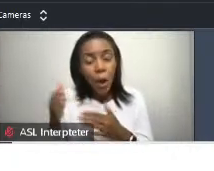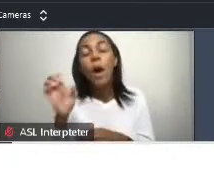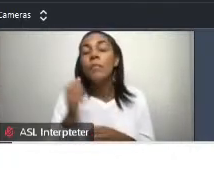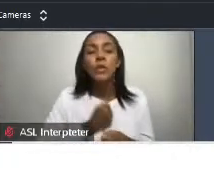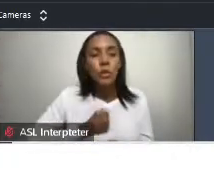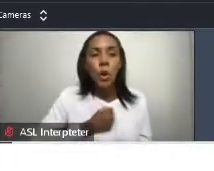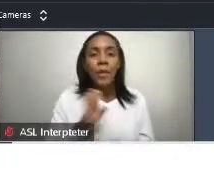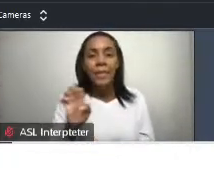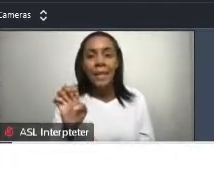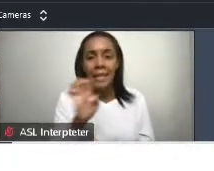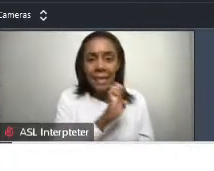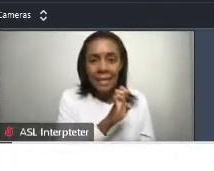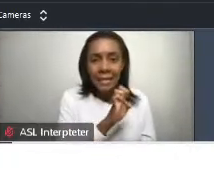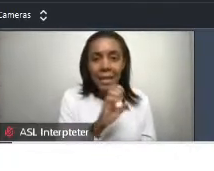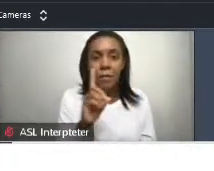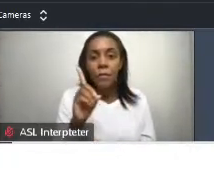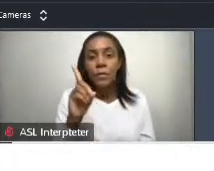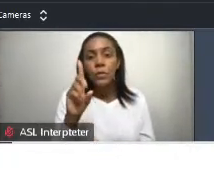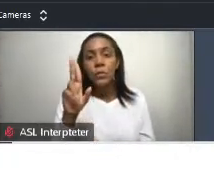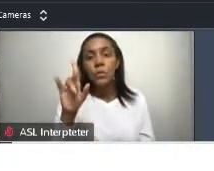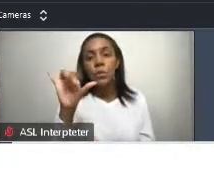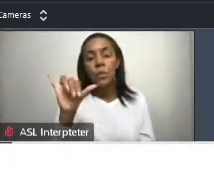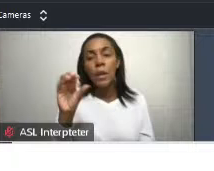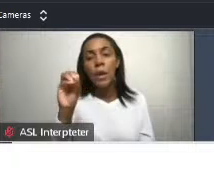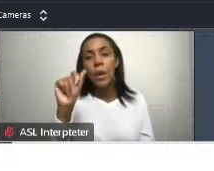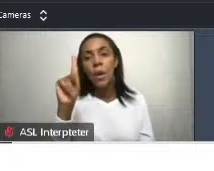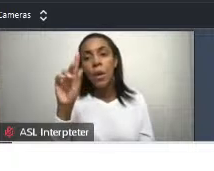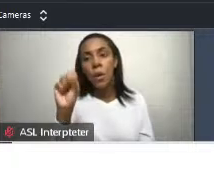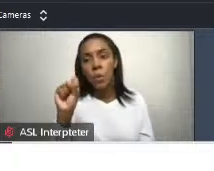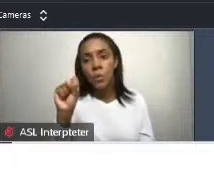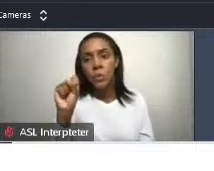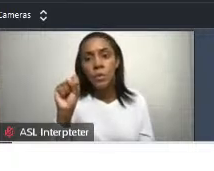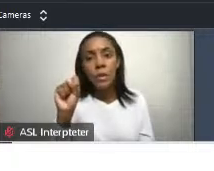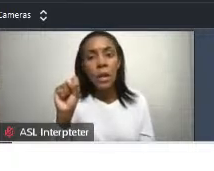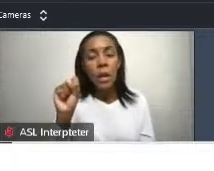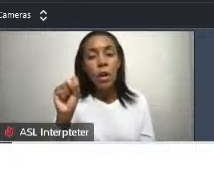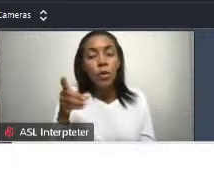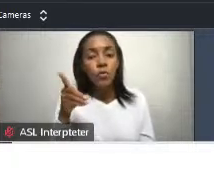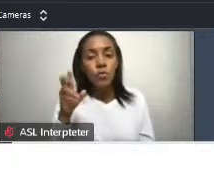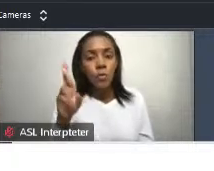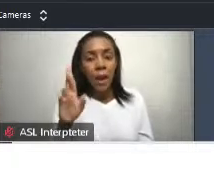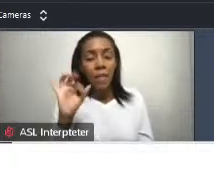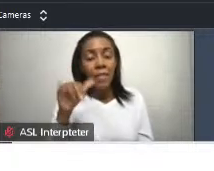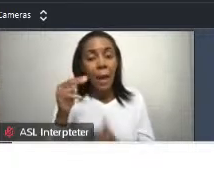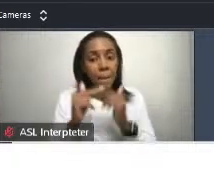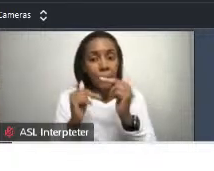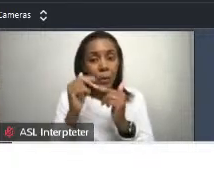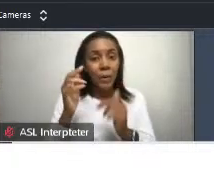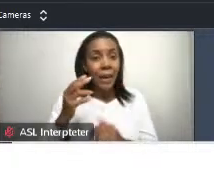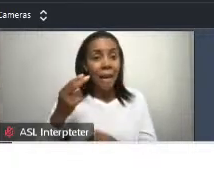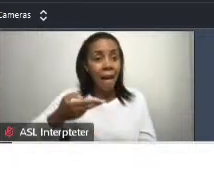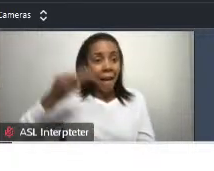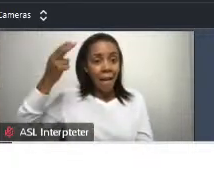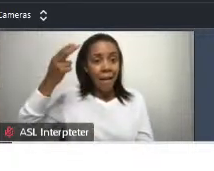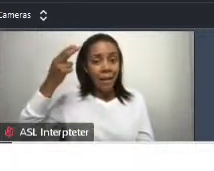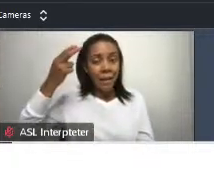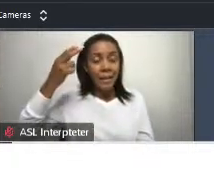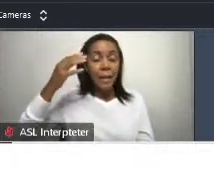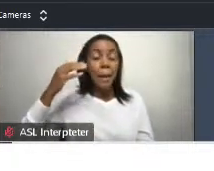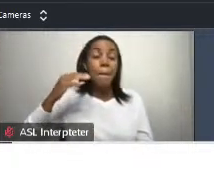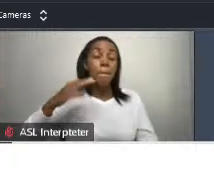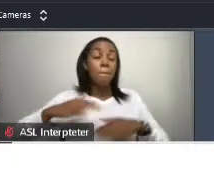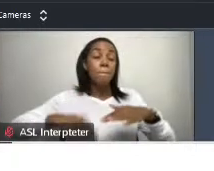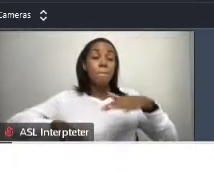east side of Dueling Oaks Drive and the warehouse building. That building height is maximum 35